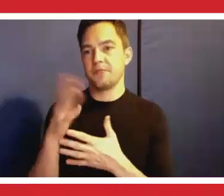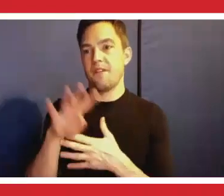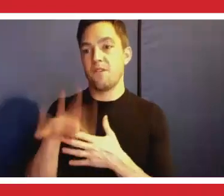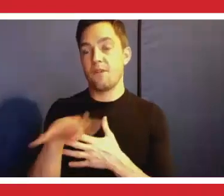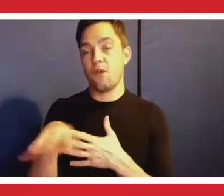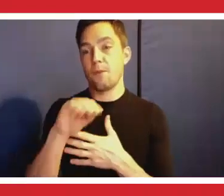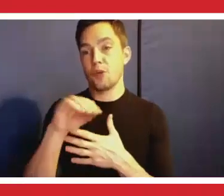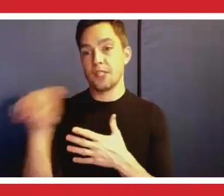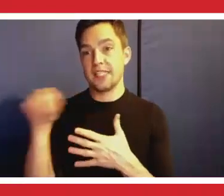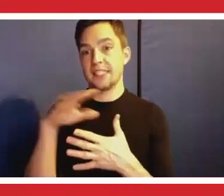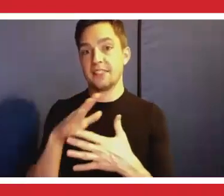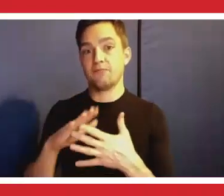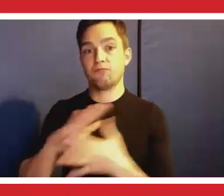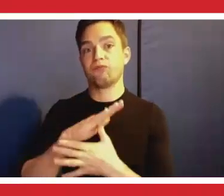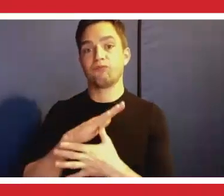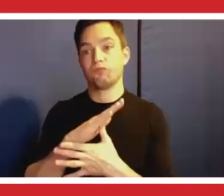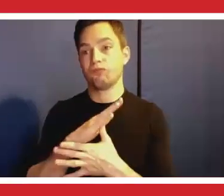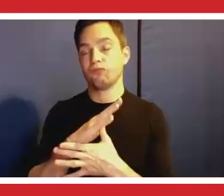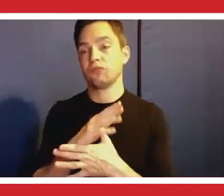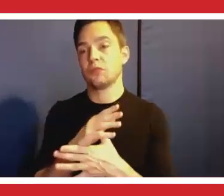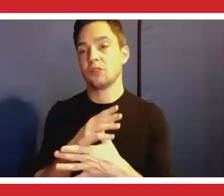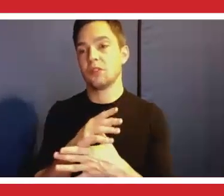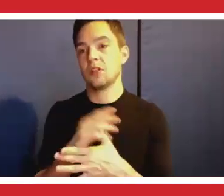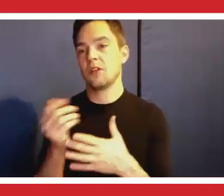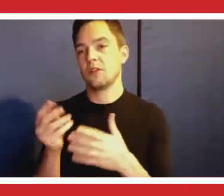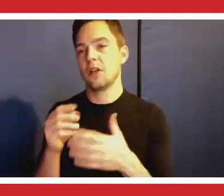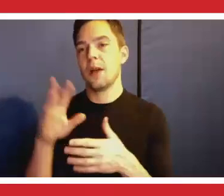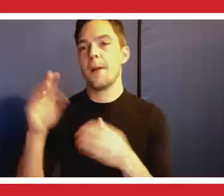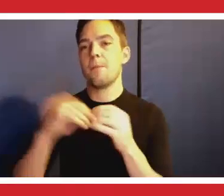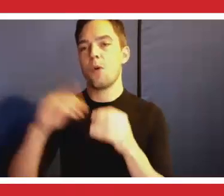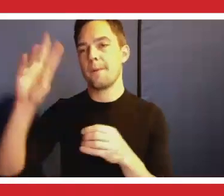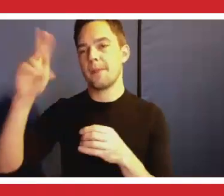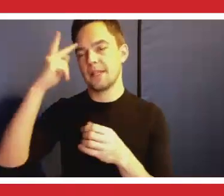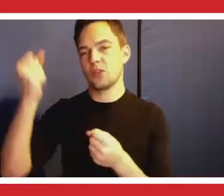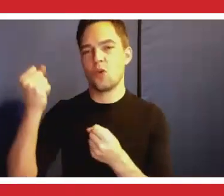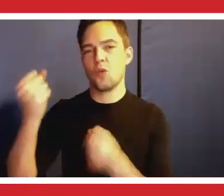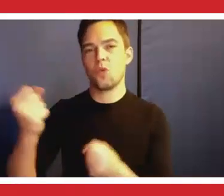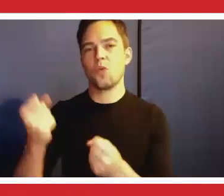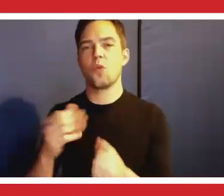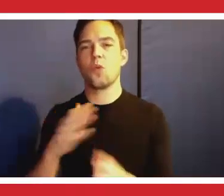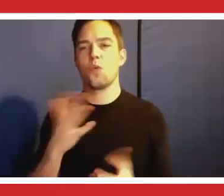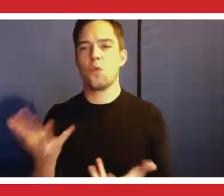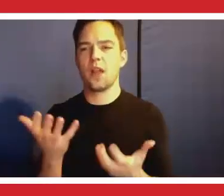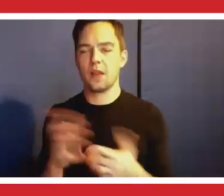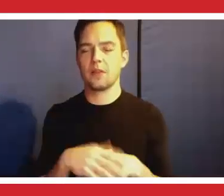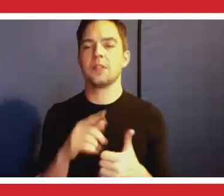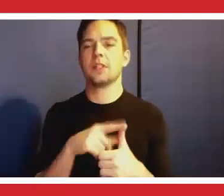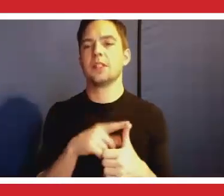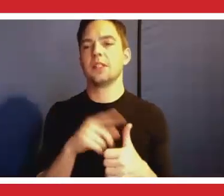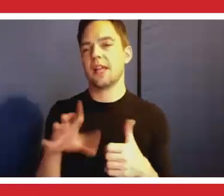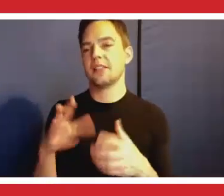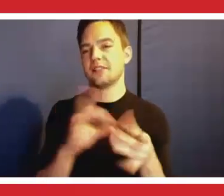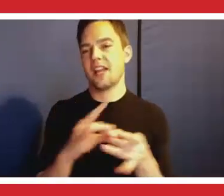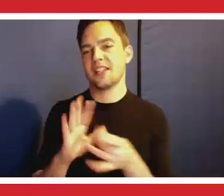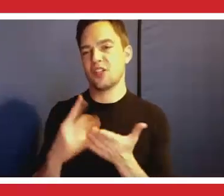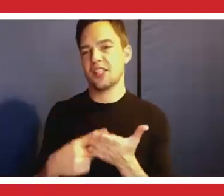44%, few votes coming in now, more political will, which ties in with our discussion nicely. Second to